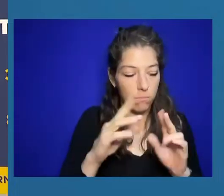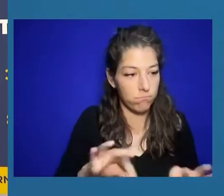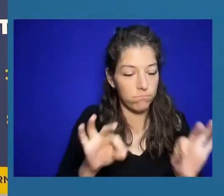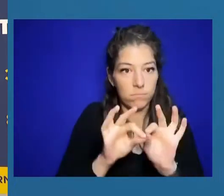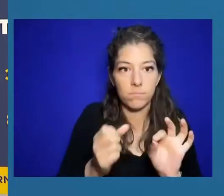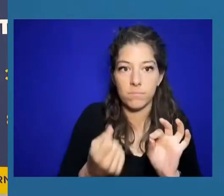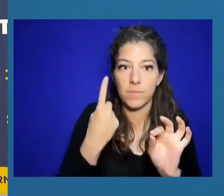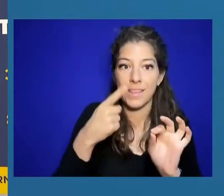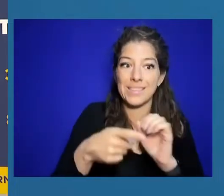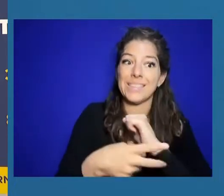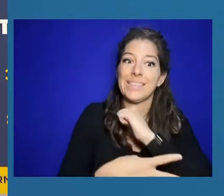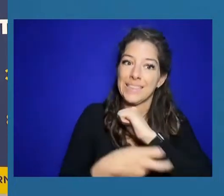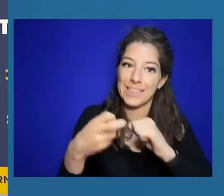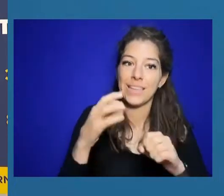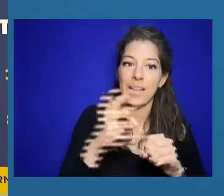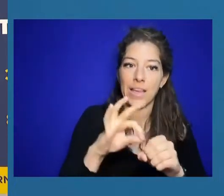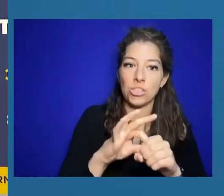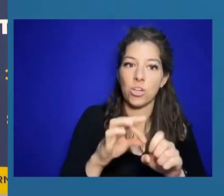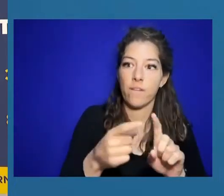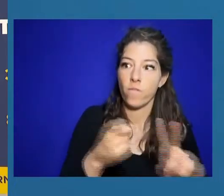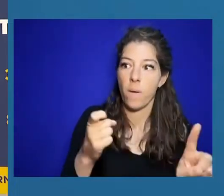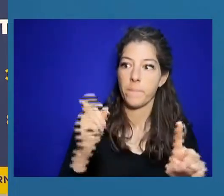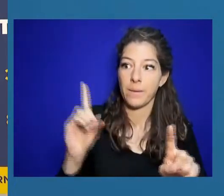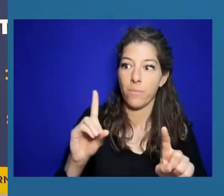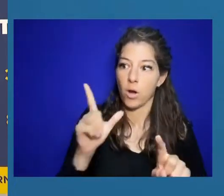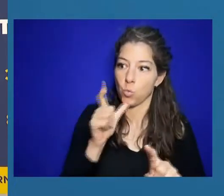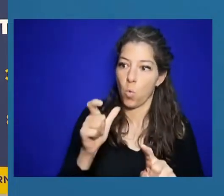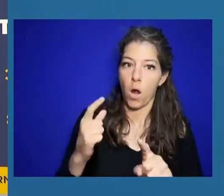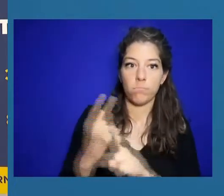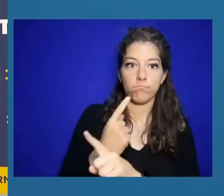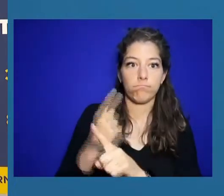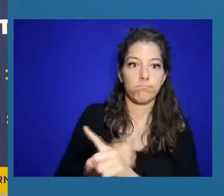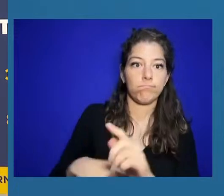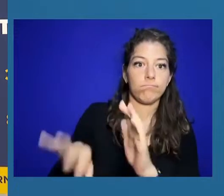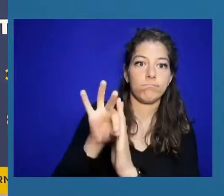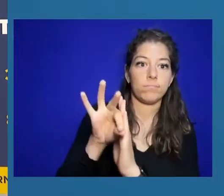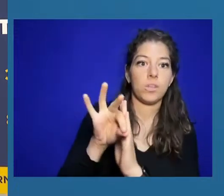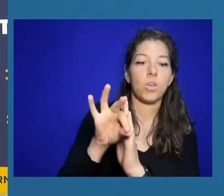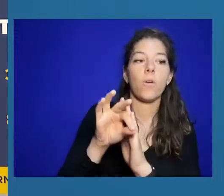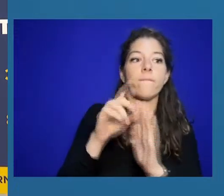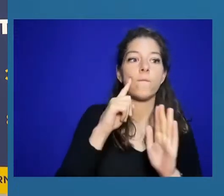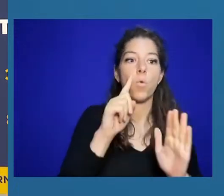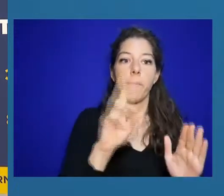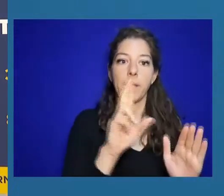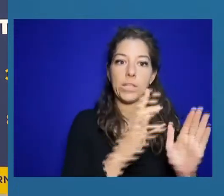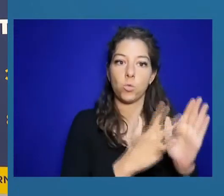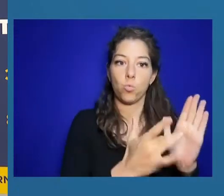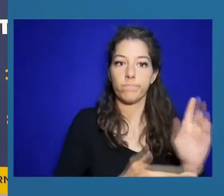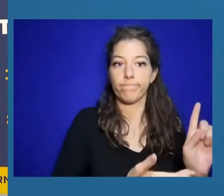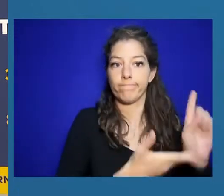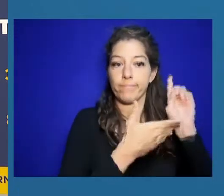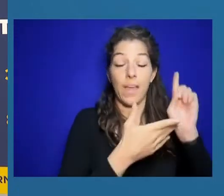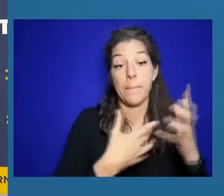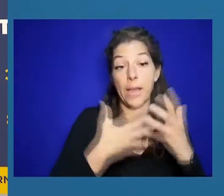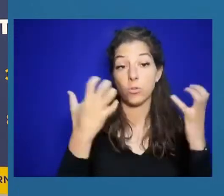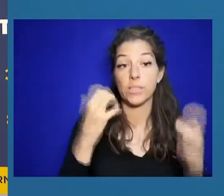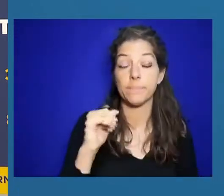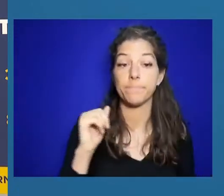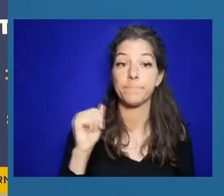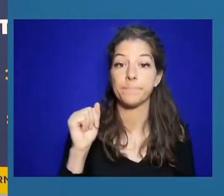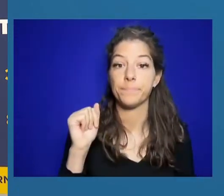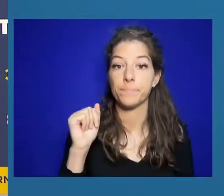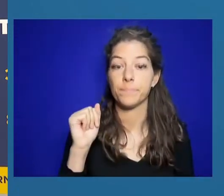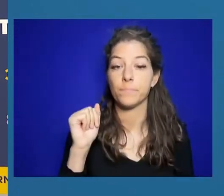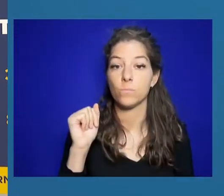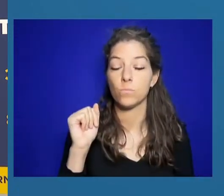stealing elections from duly elected Democrats for their own political game. It is beyond the pale, and I'm angry about it. What do you propose? Wouldn't you